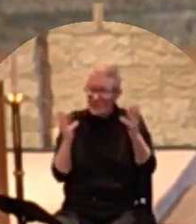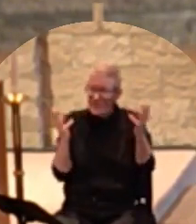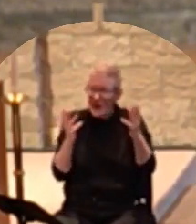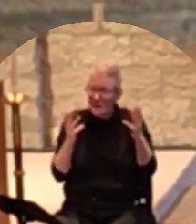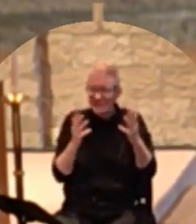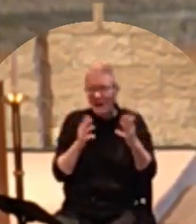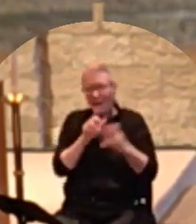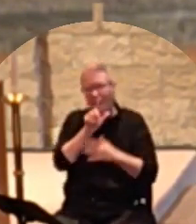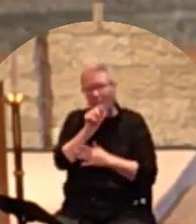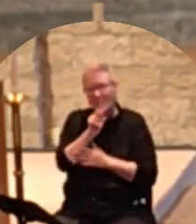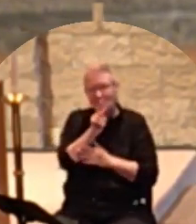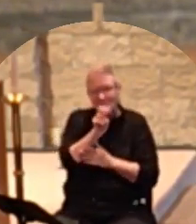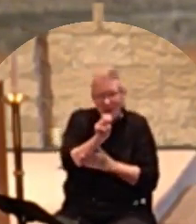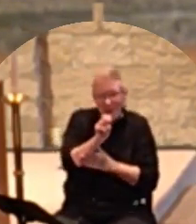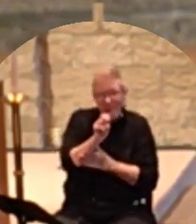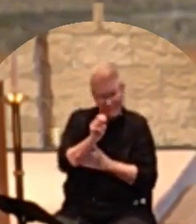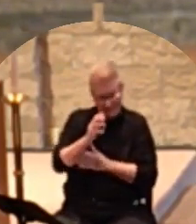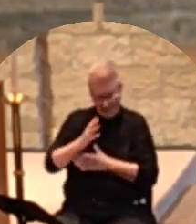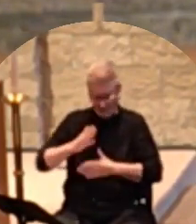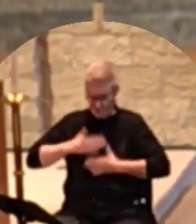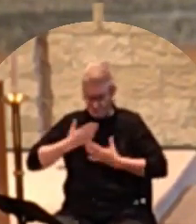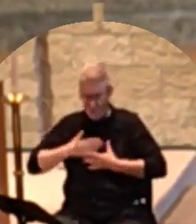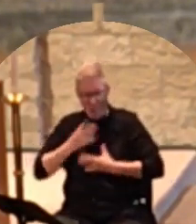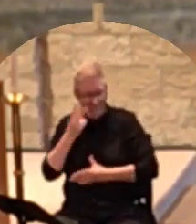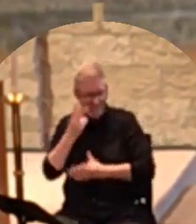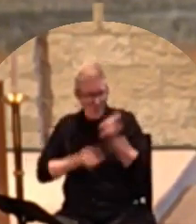and joy.